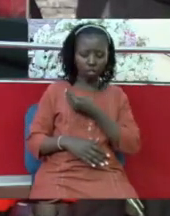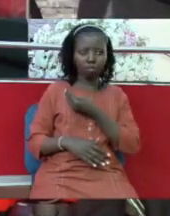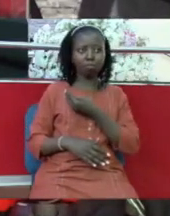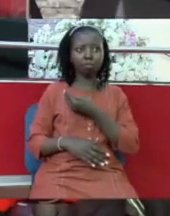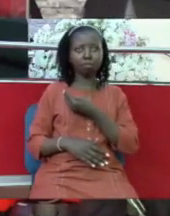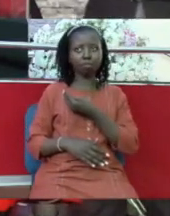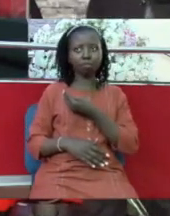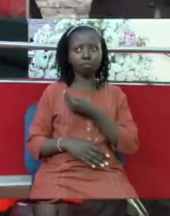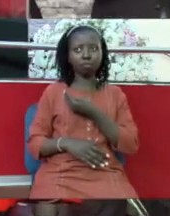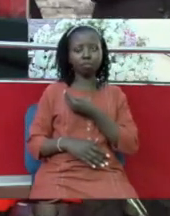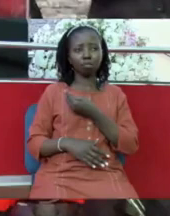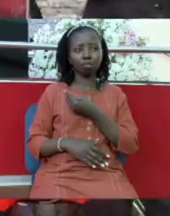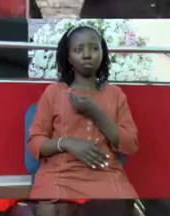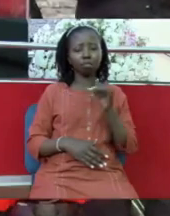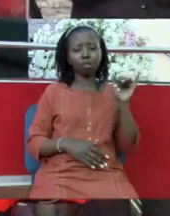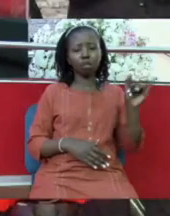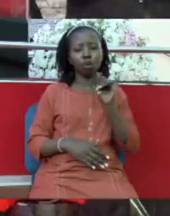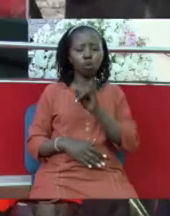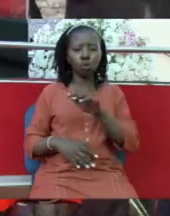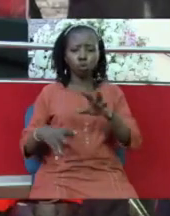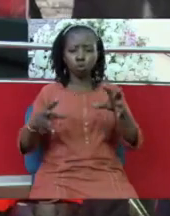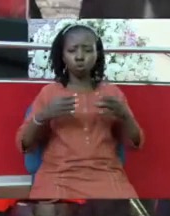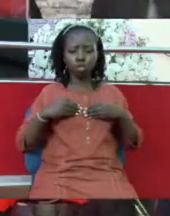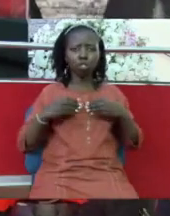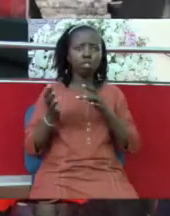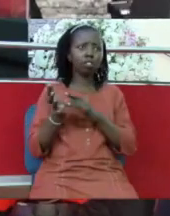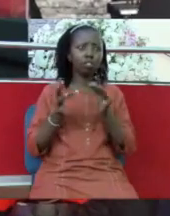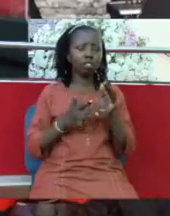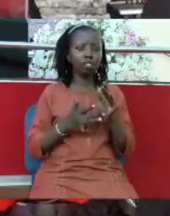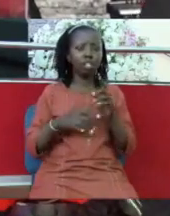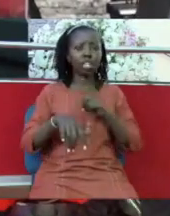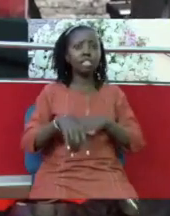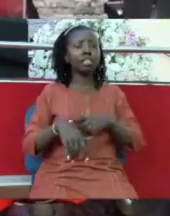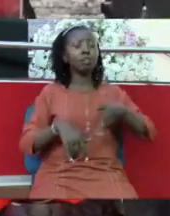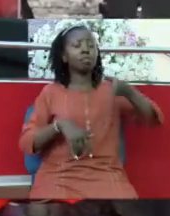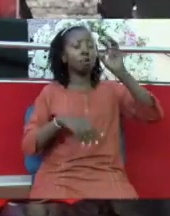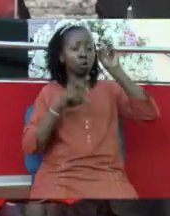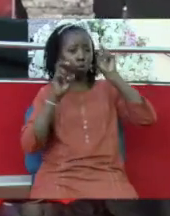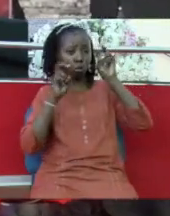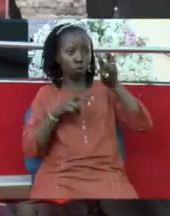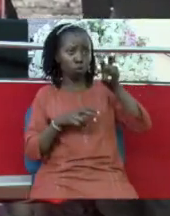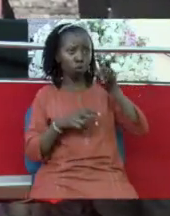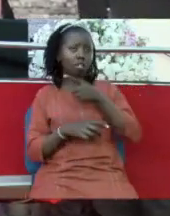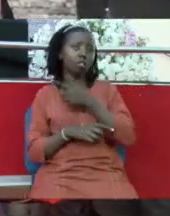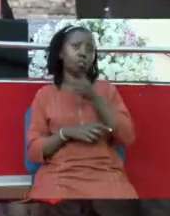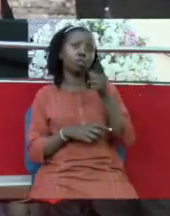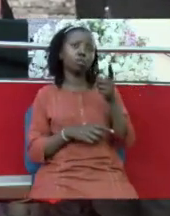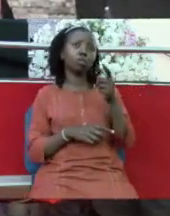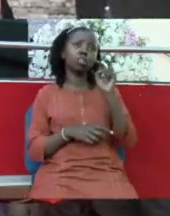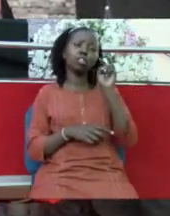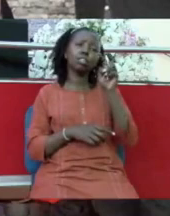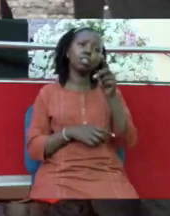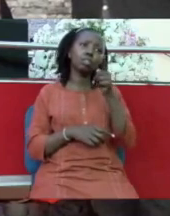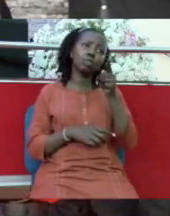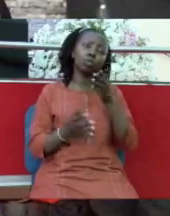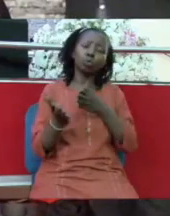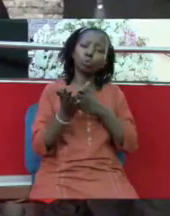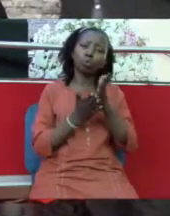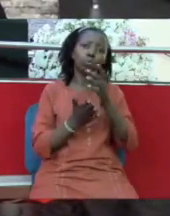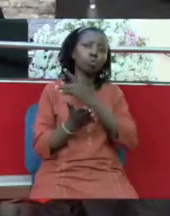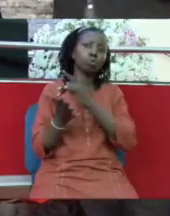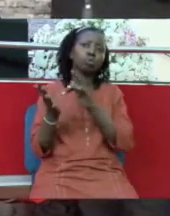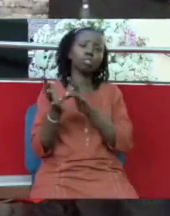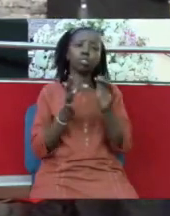those who have received Jesus, when God looks at you, He sees you through Jesus.